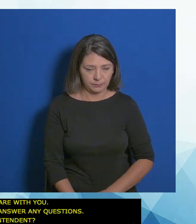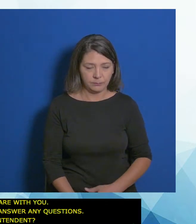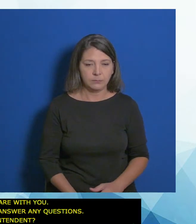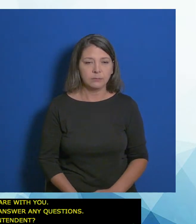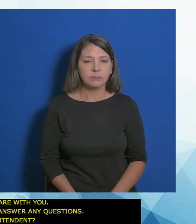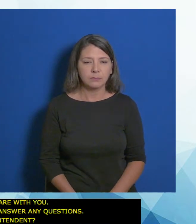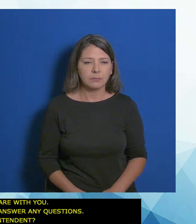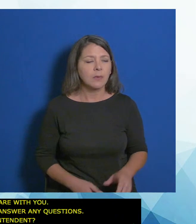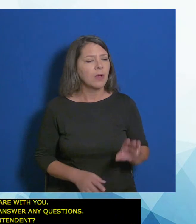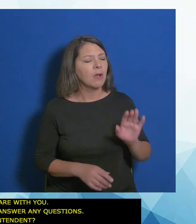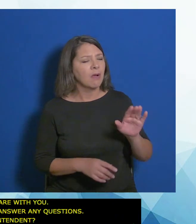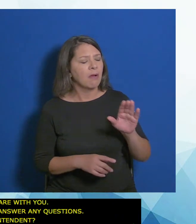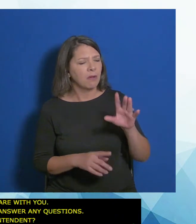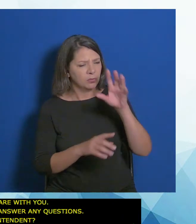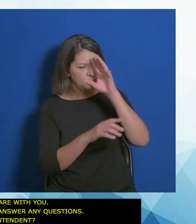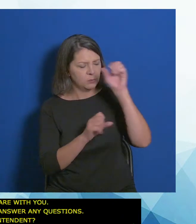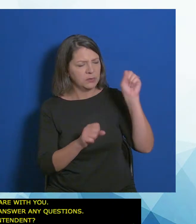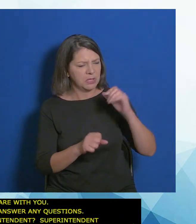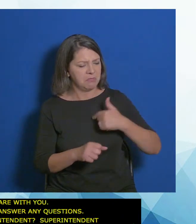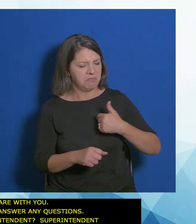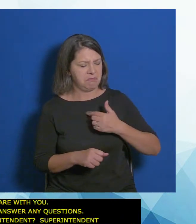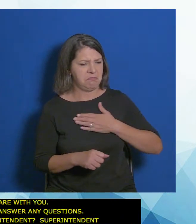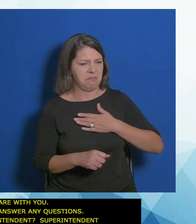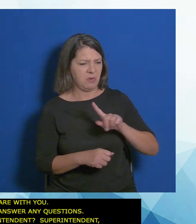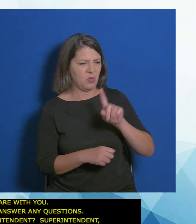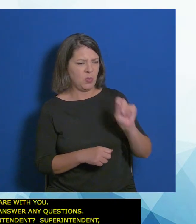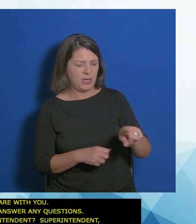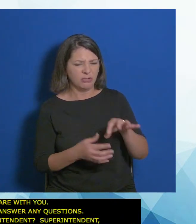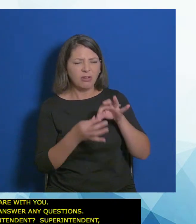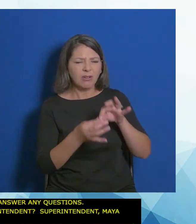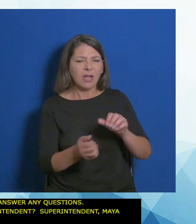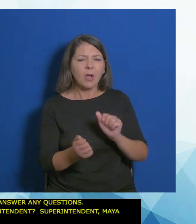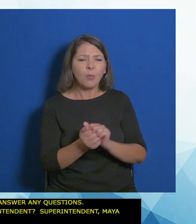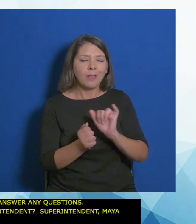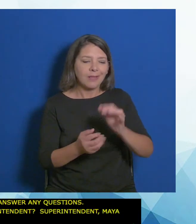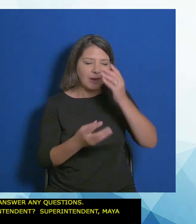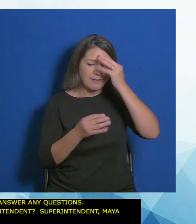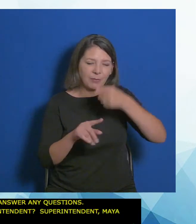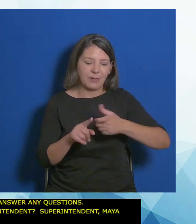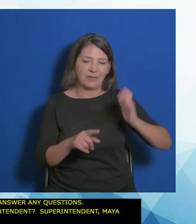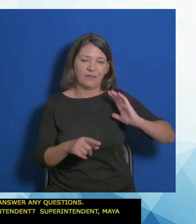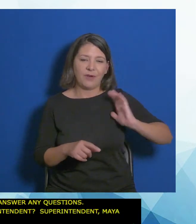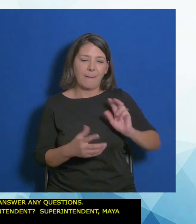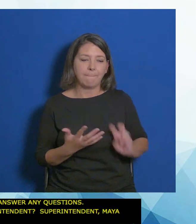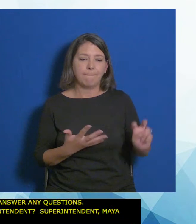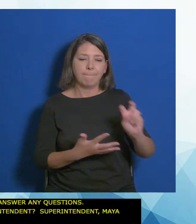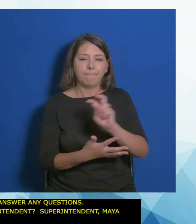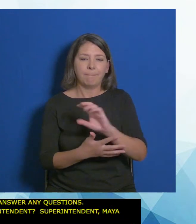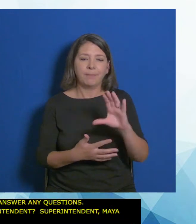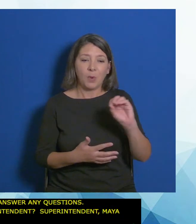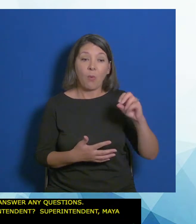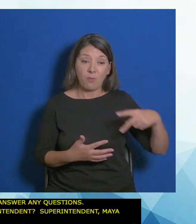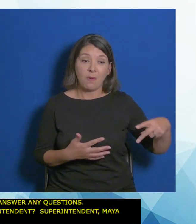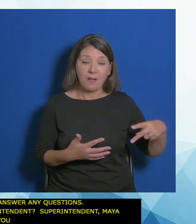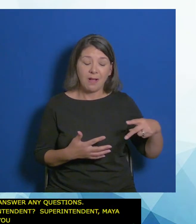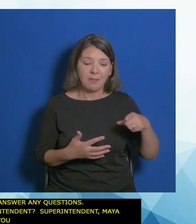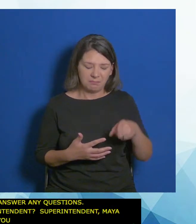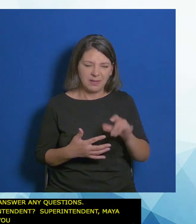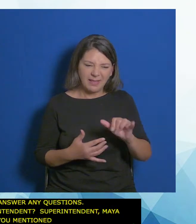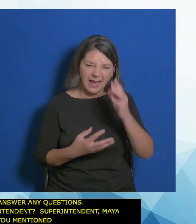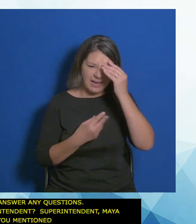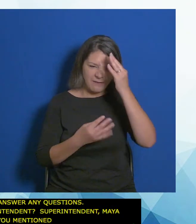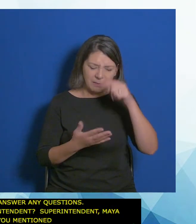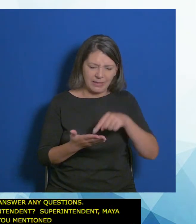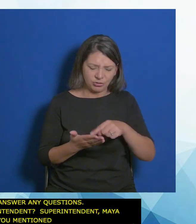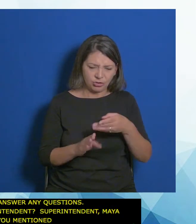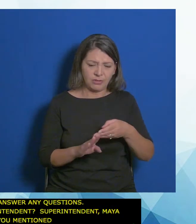Superintendent, my question relates to the data that we used to get from the co-ops. As you mentioned, as late as